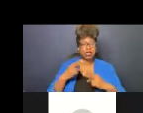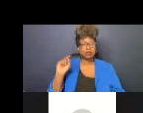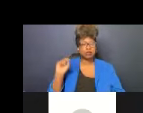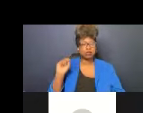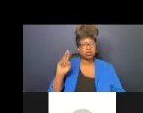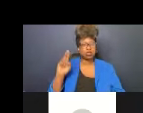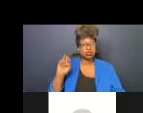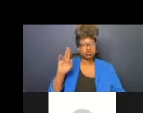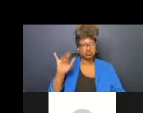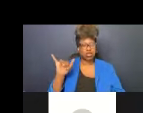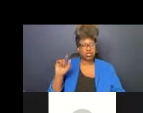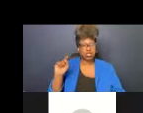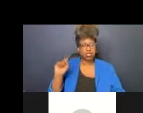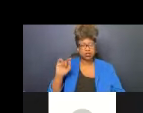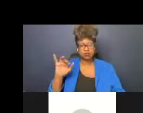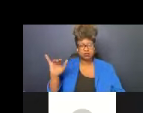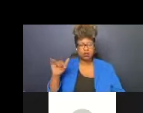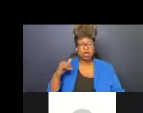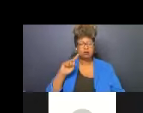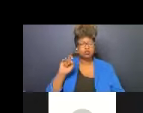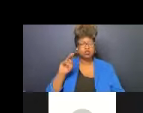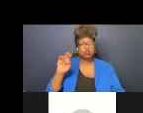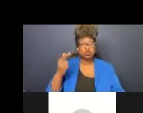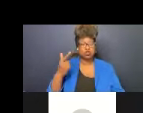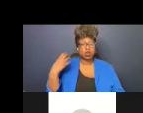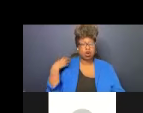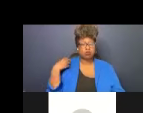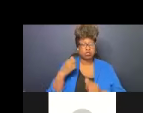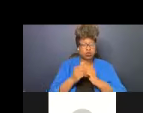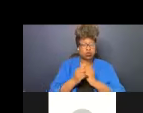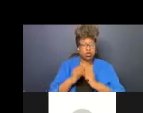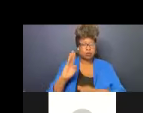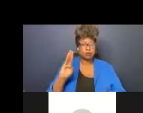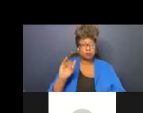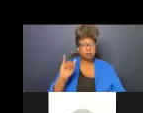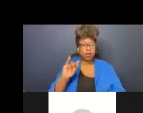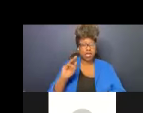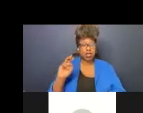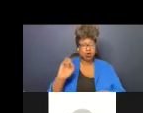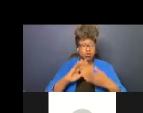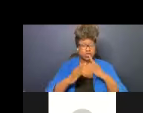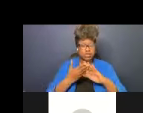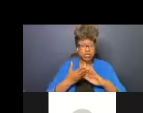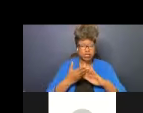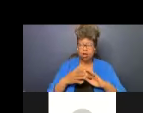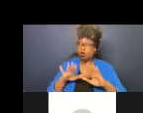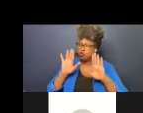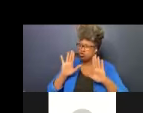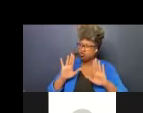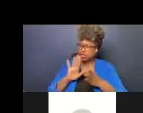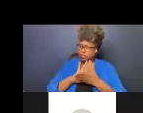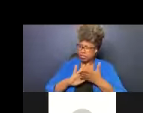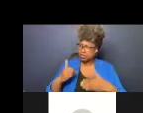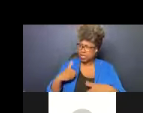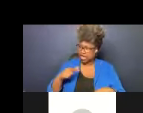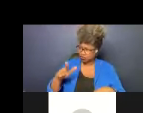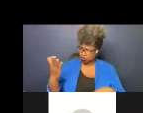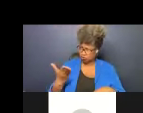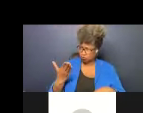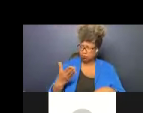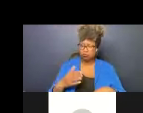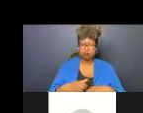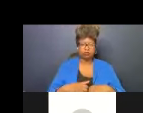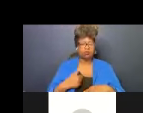Tui. I'm actually the zoning officer with the city of Bayonne. How are you? Oh, great. Nice to have you. Thank you. So not only do I find